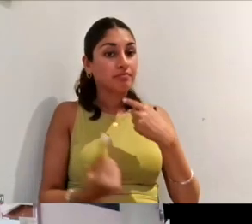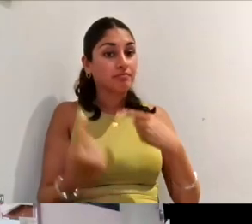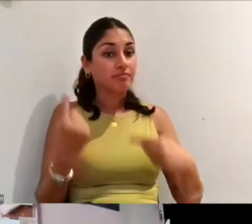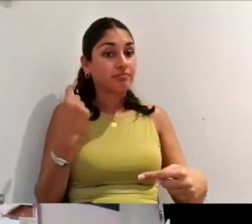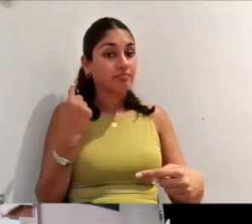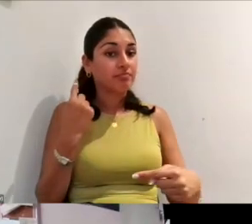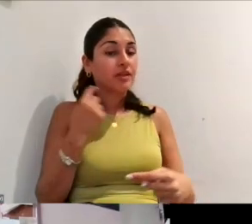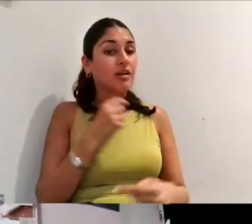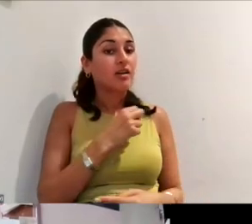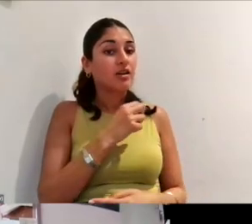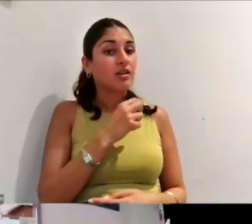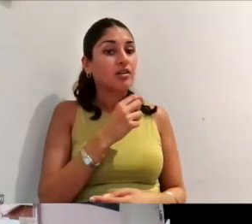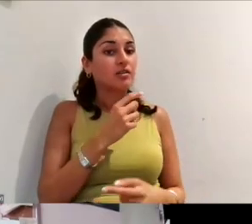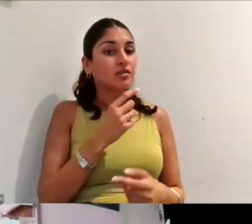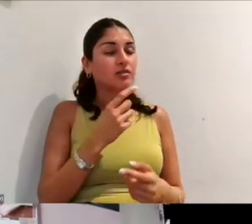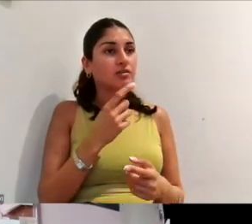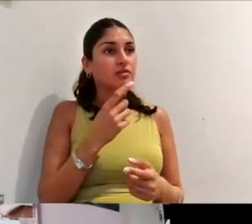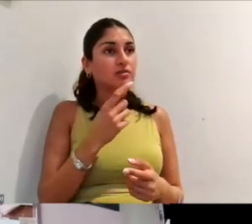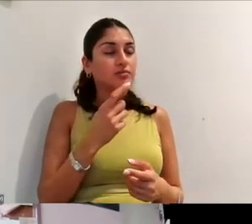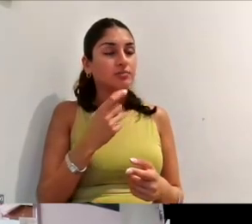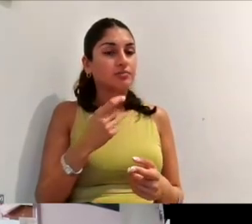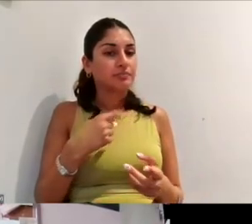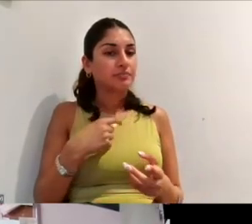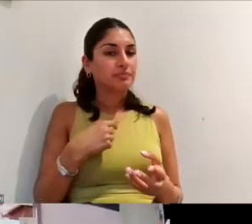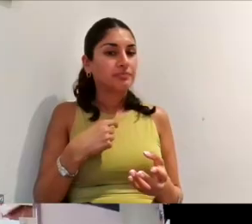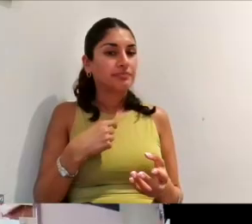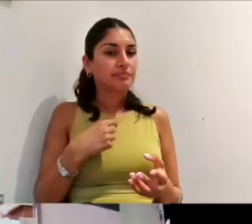2020, no, because of the